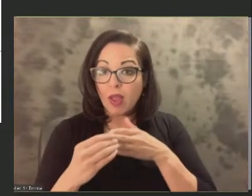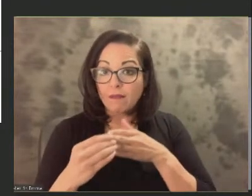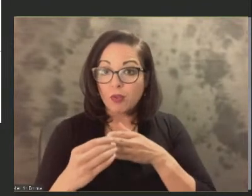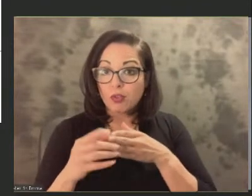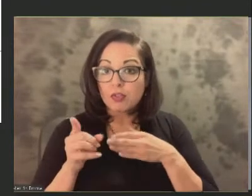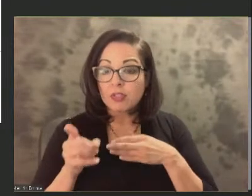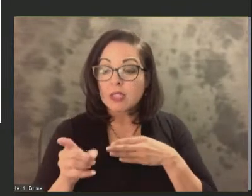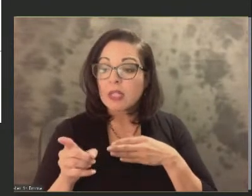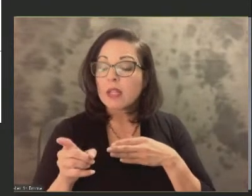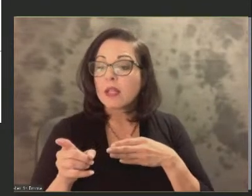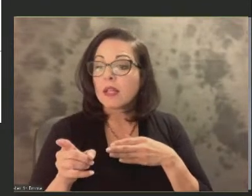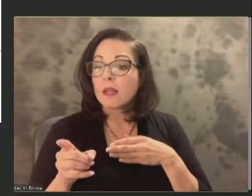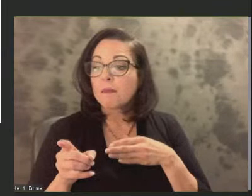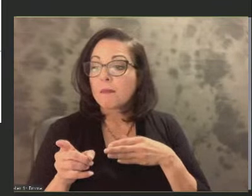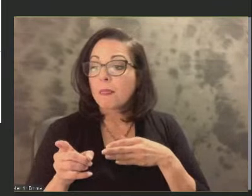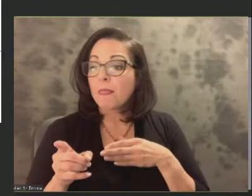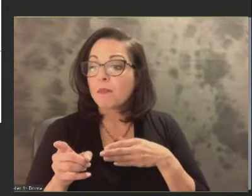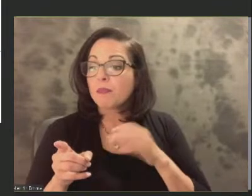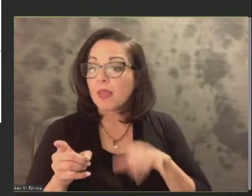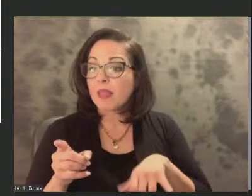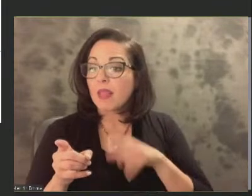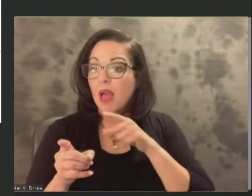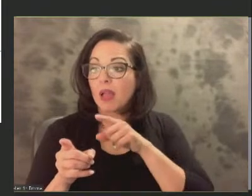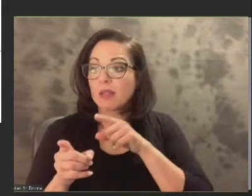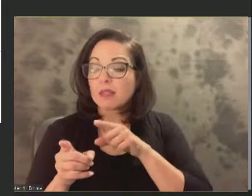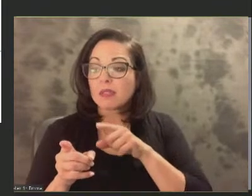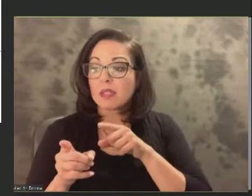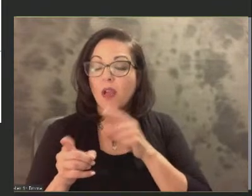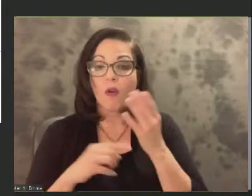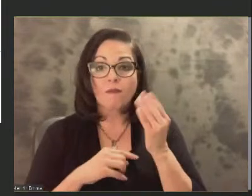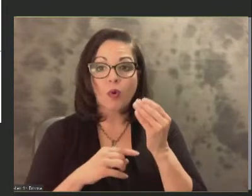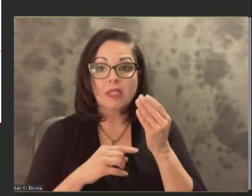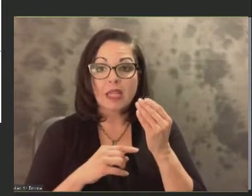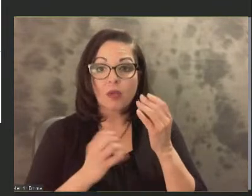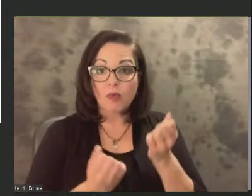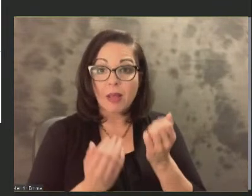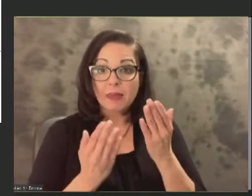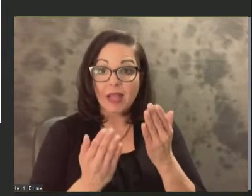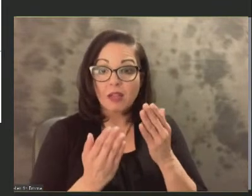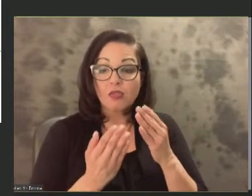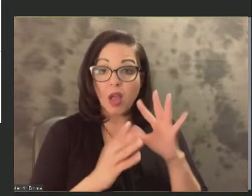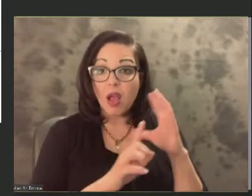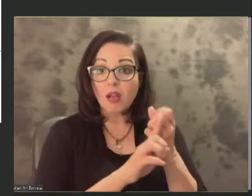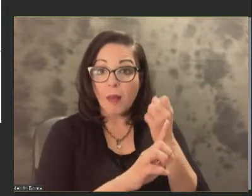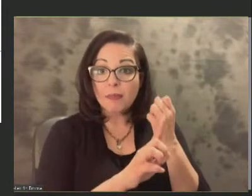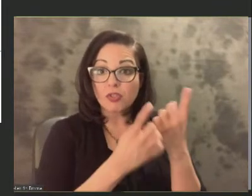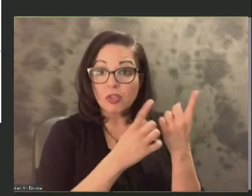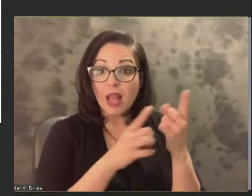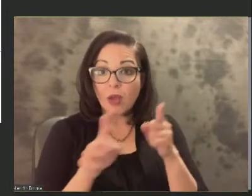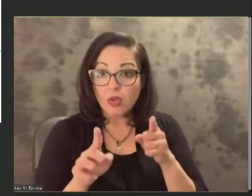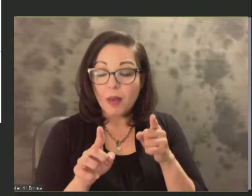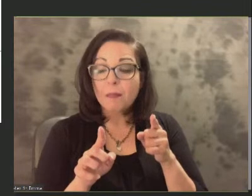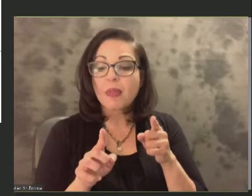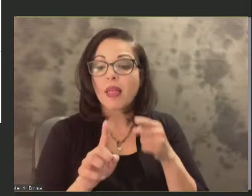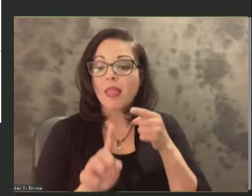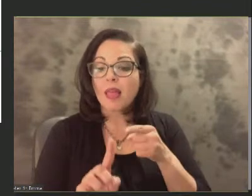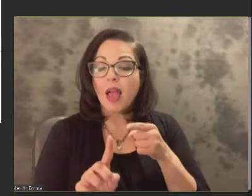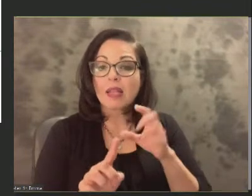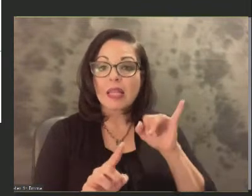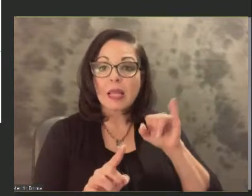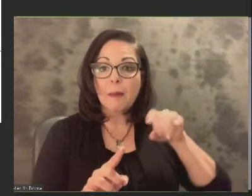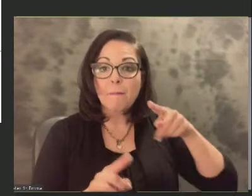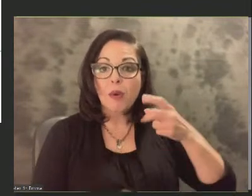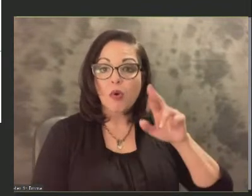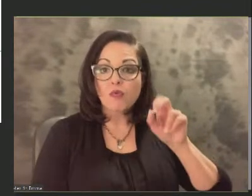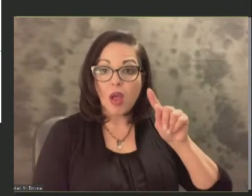and these 14 recommendations are to accomplish the outcome that Mr. Imperato talked about